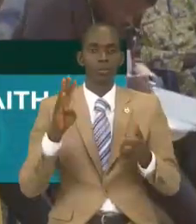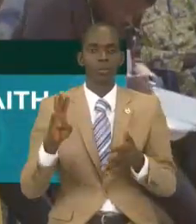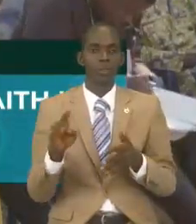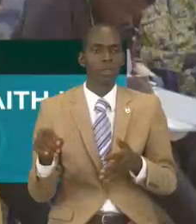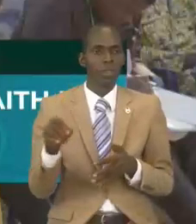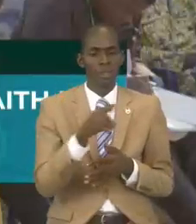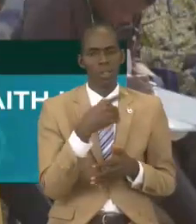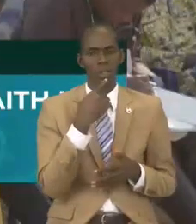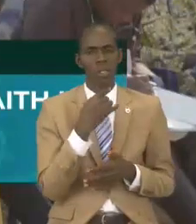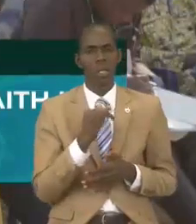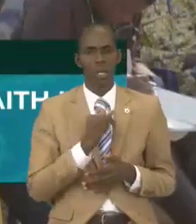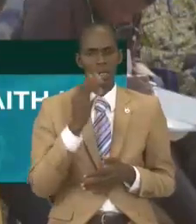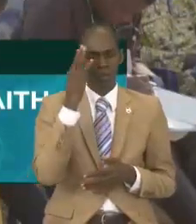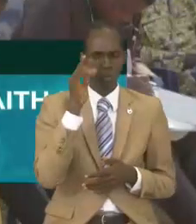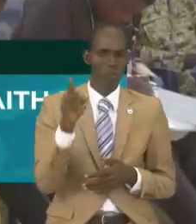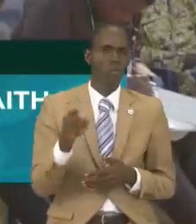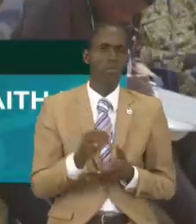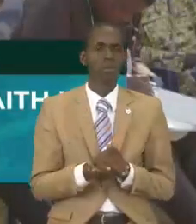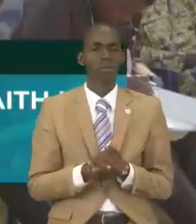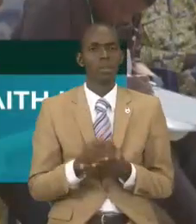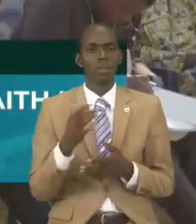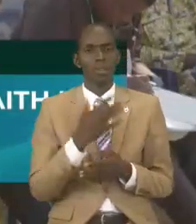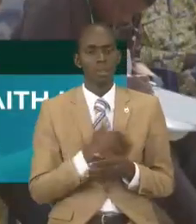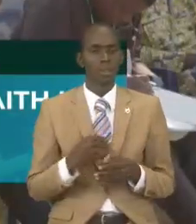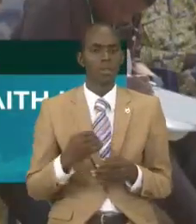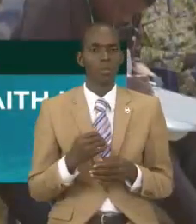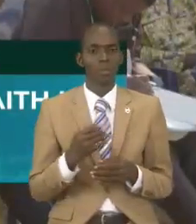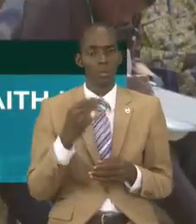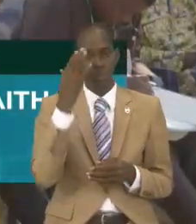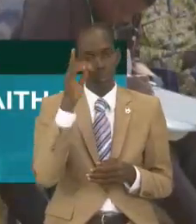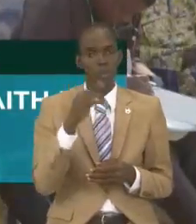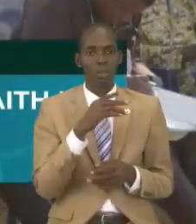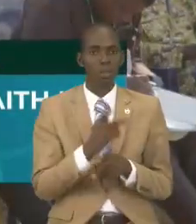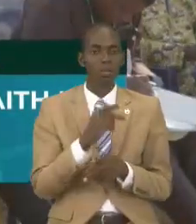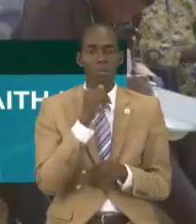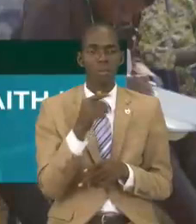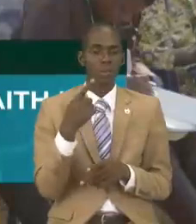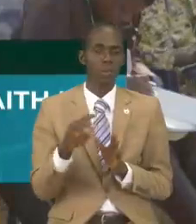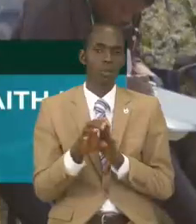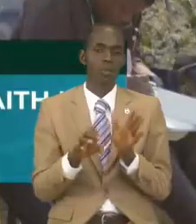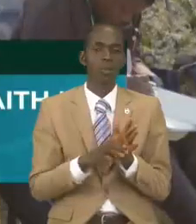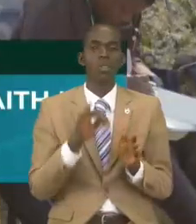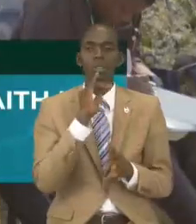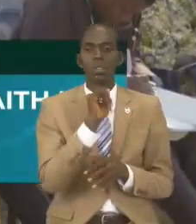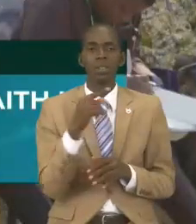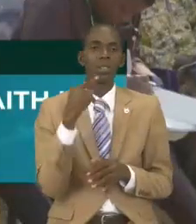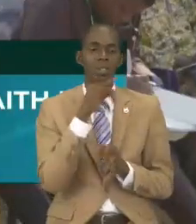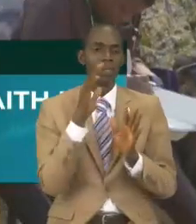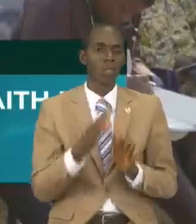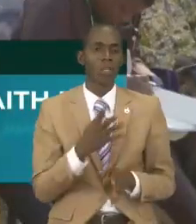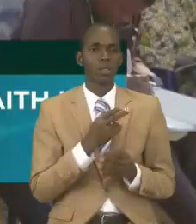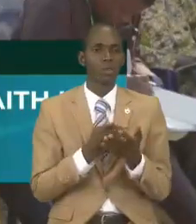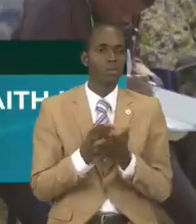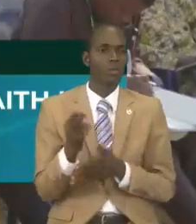him, and keepeth not his commandments, is a liar, and the truth is